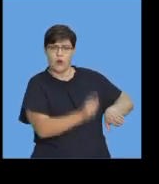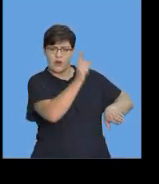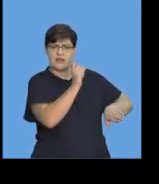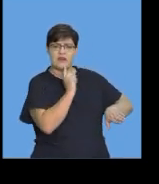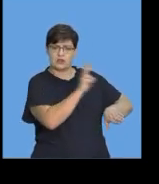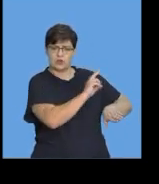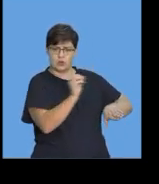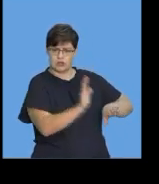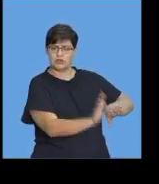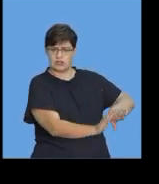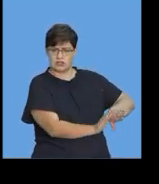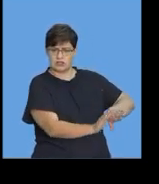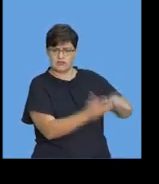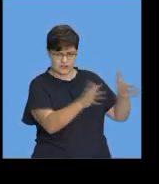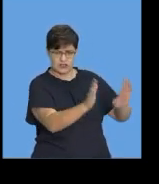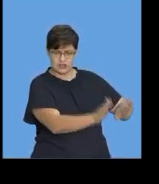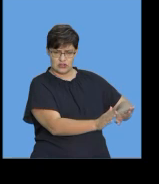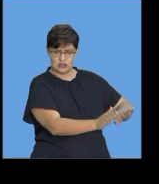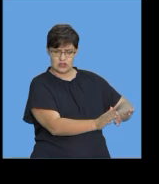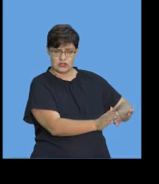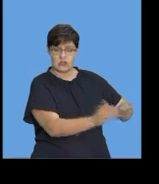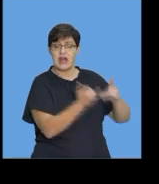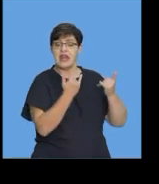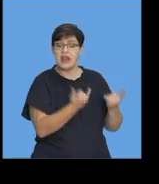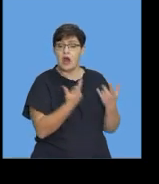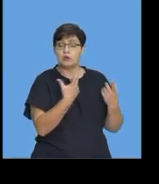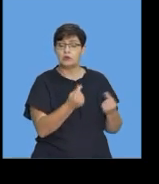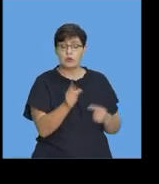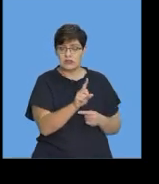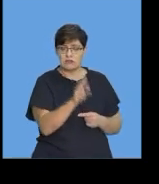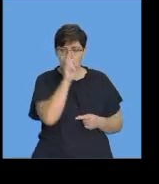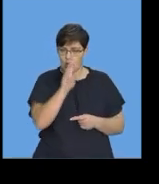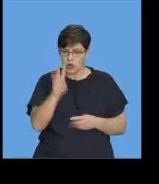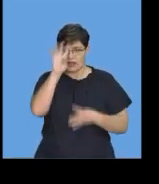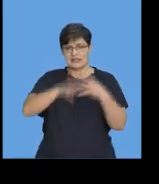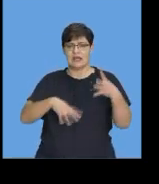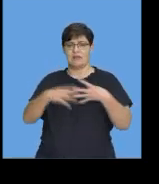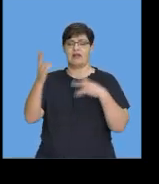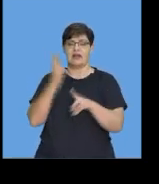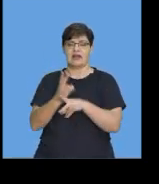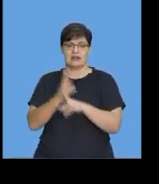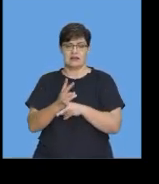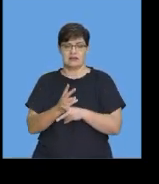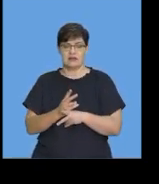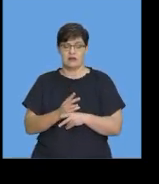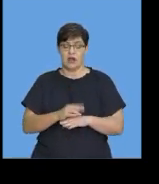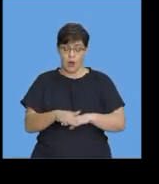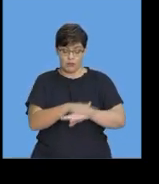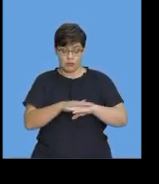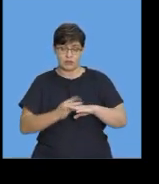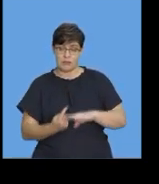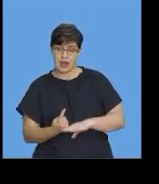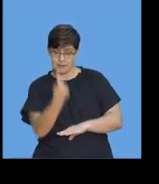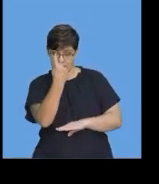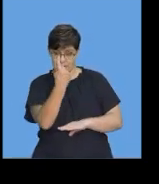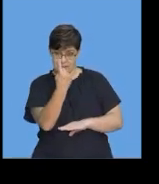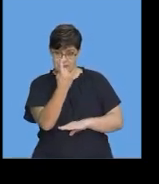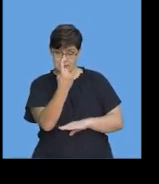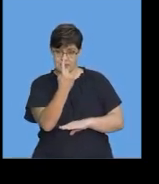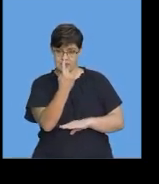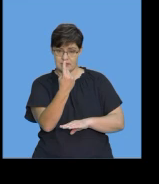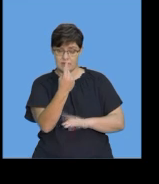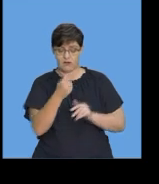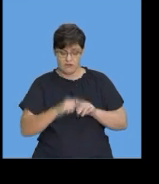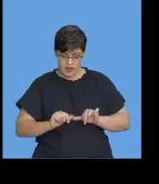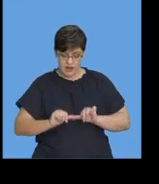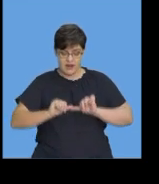1,200 units. Clear? So now what do? Look at my table once again. Bottom up, you go from there to the